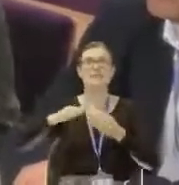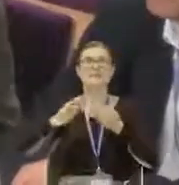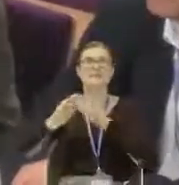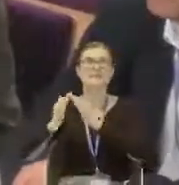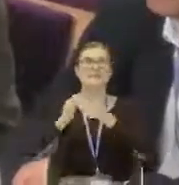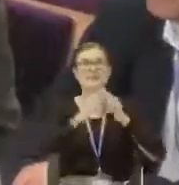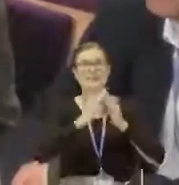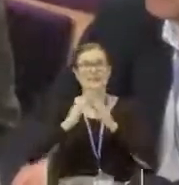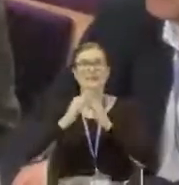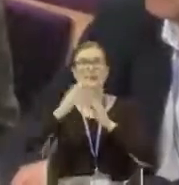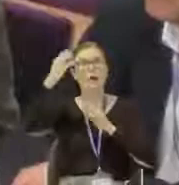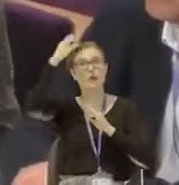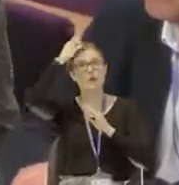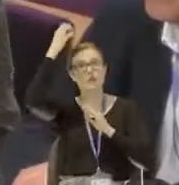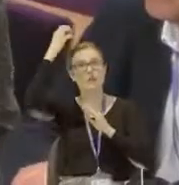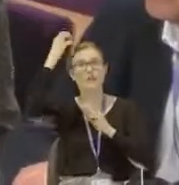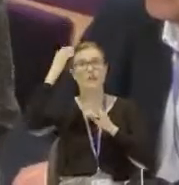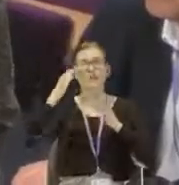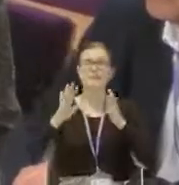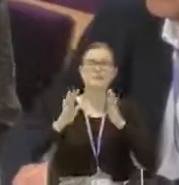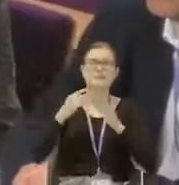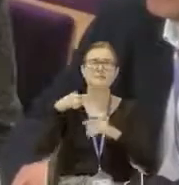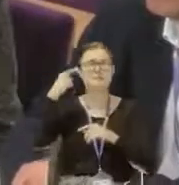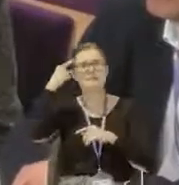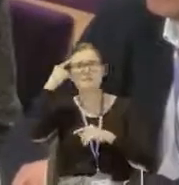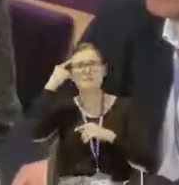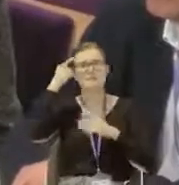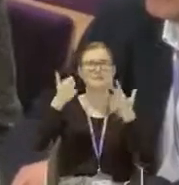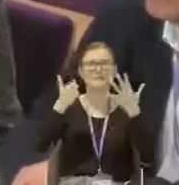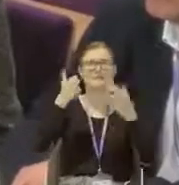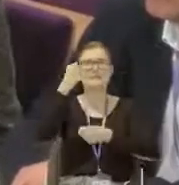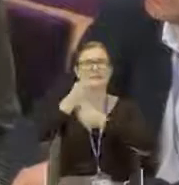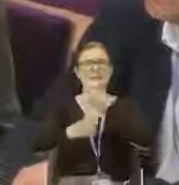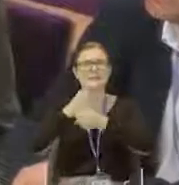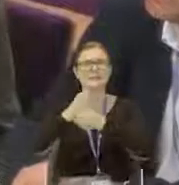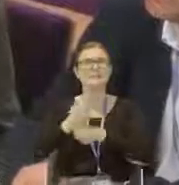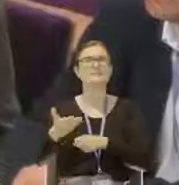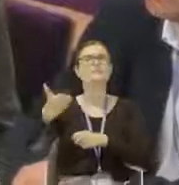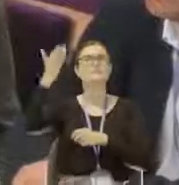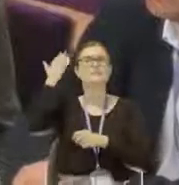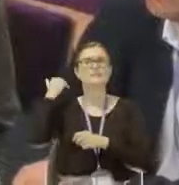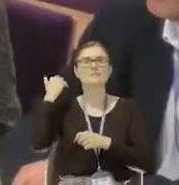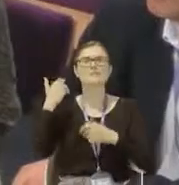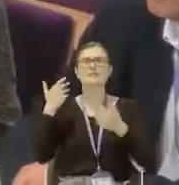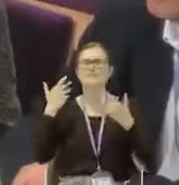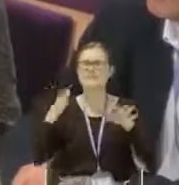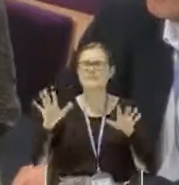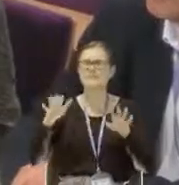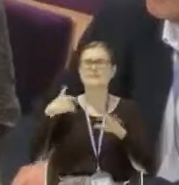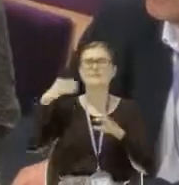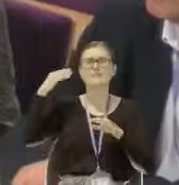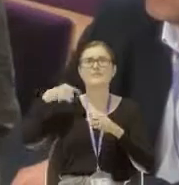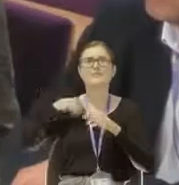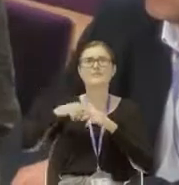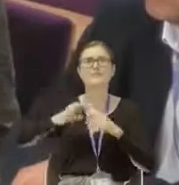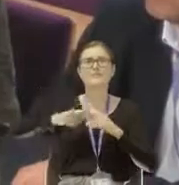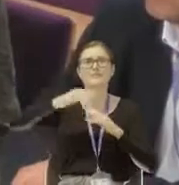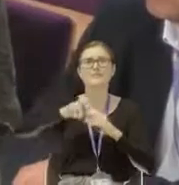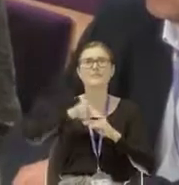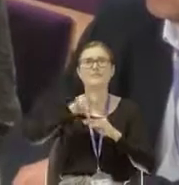3 looking down on the mayoral panel and appreciating very similar conversations. And I